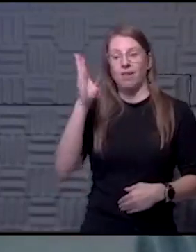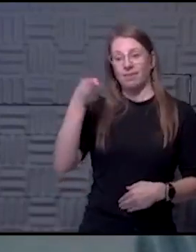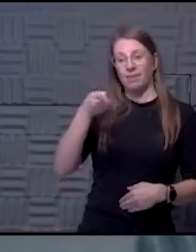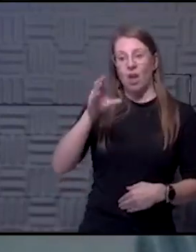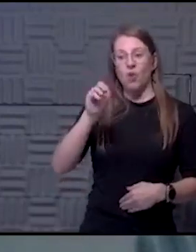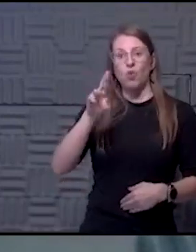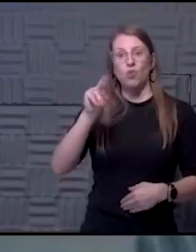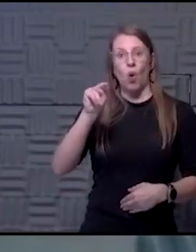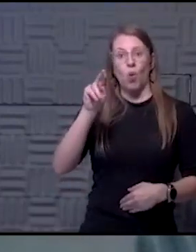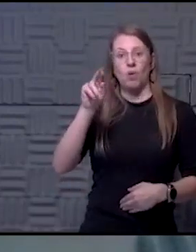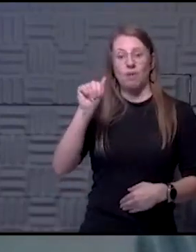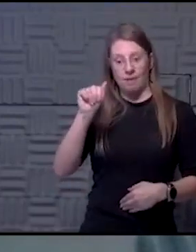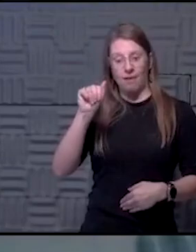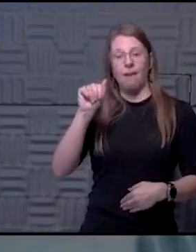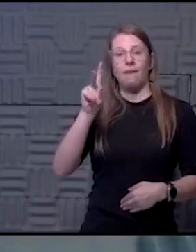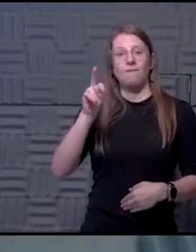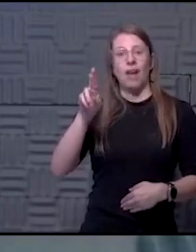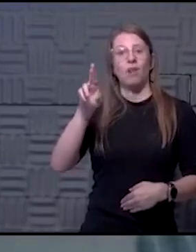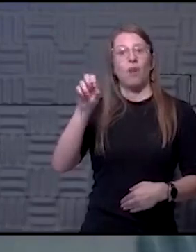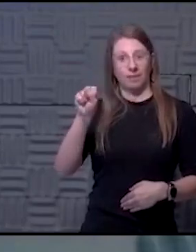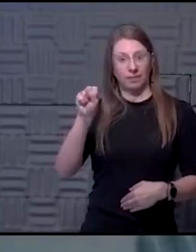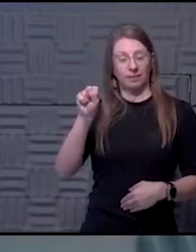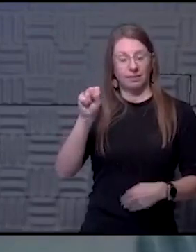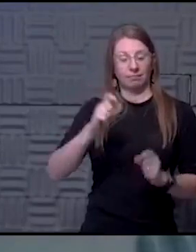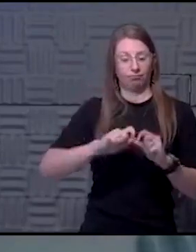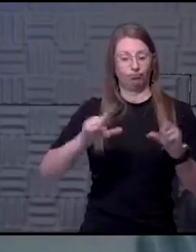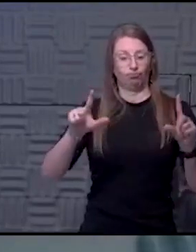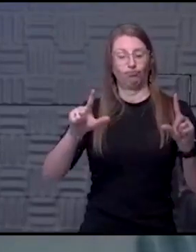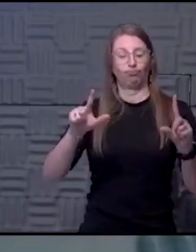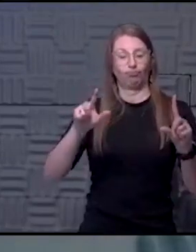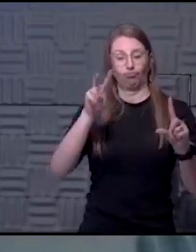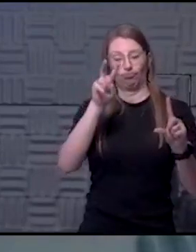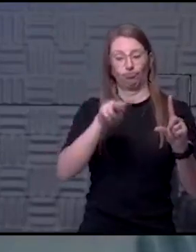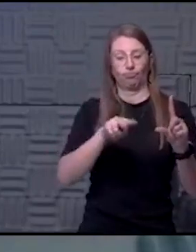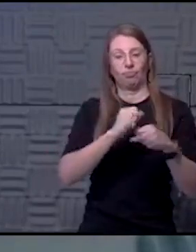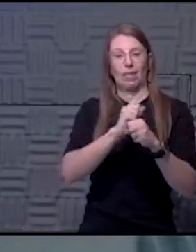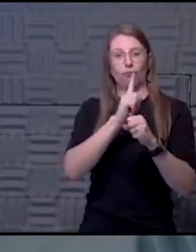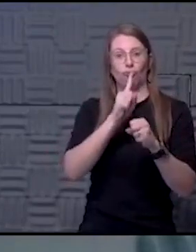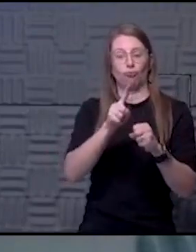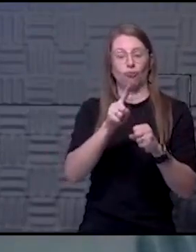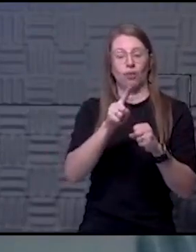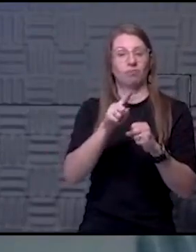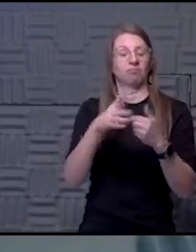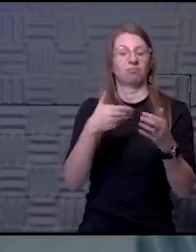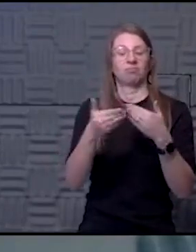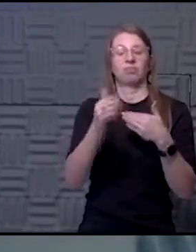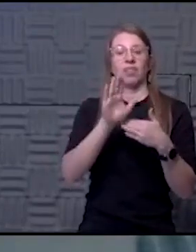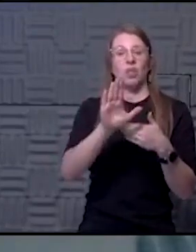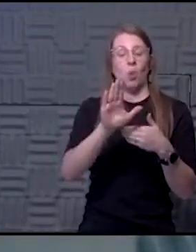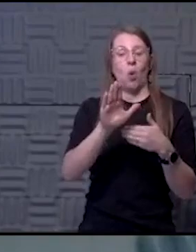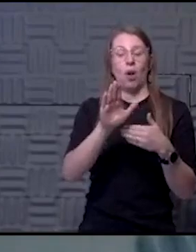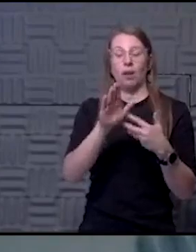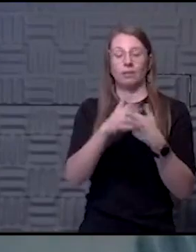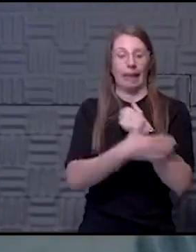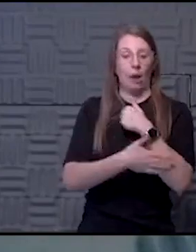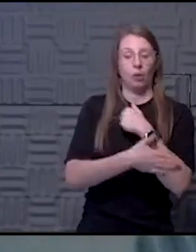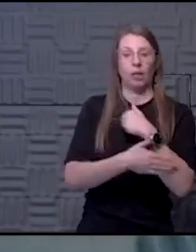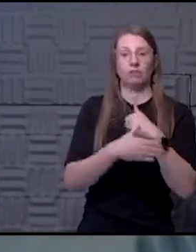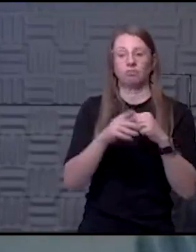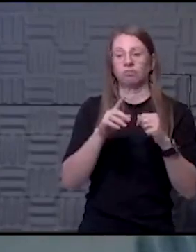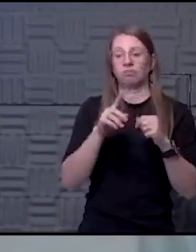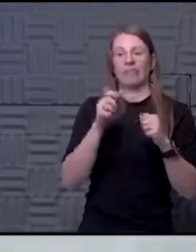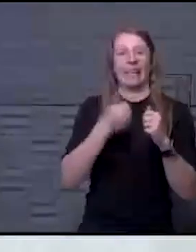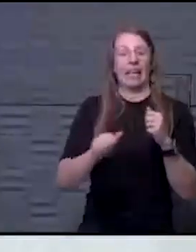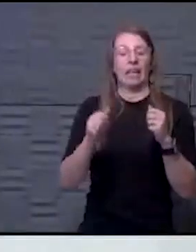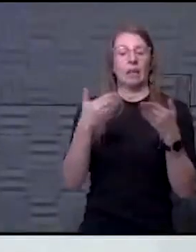kcmo.gov/coronavirus, and that can get you to the source that you need. And just make sure that no matter your jurisdiction, usually you can go on a public health